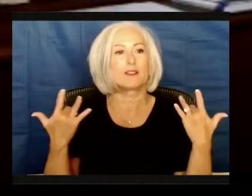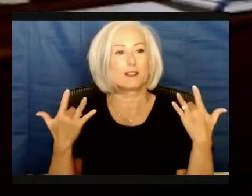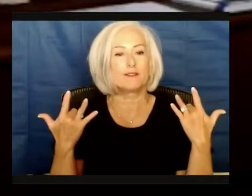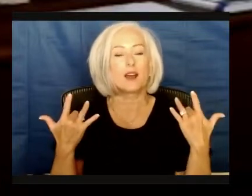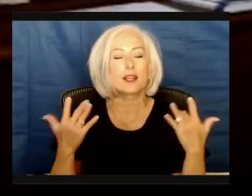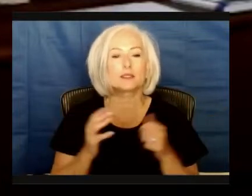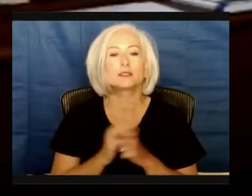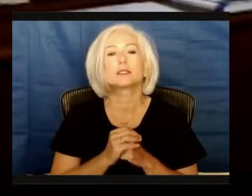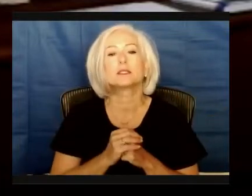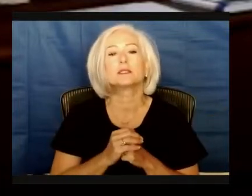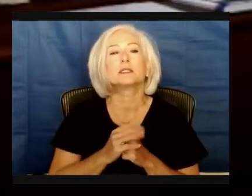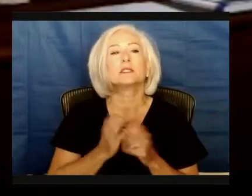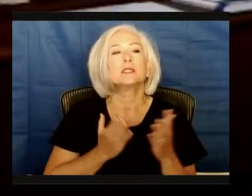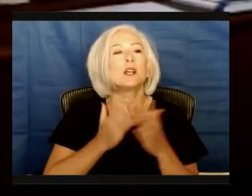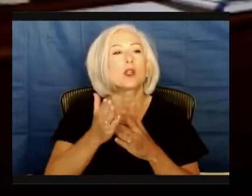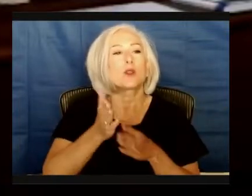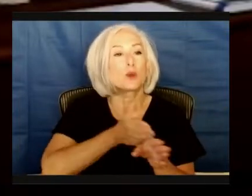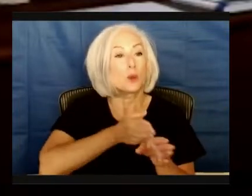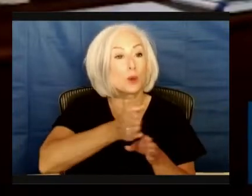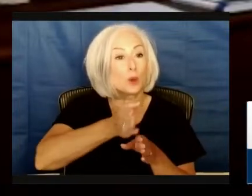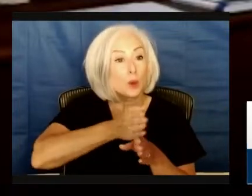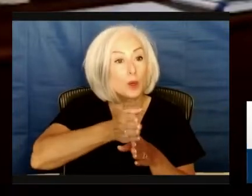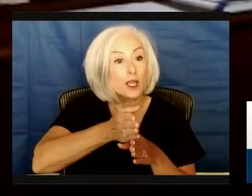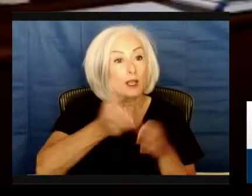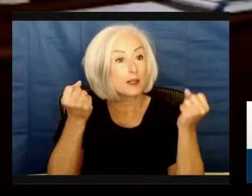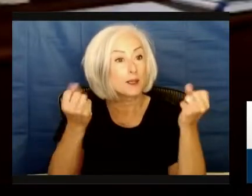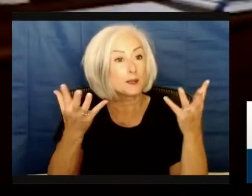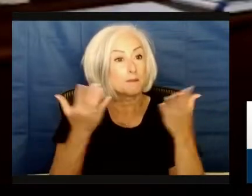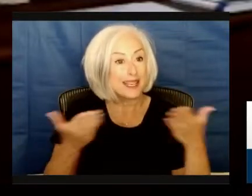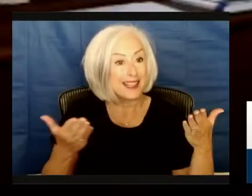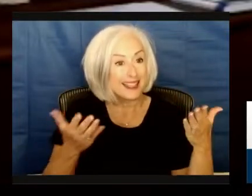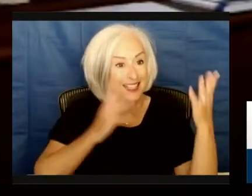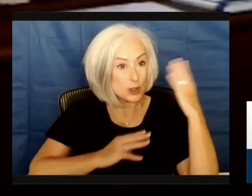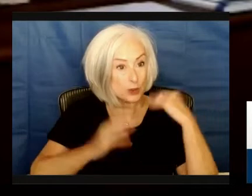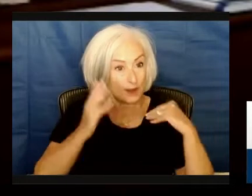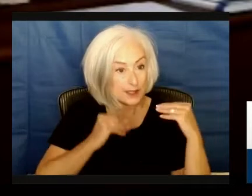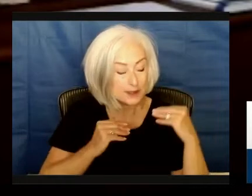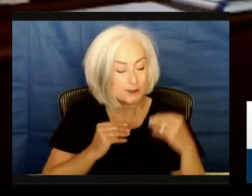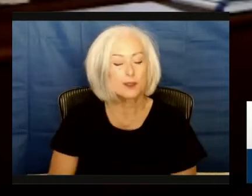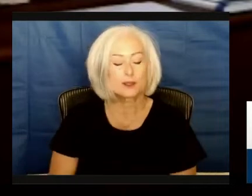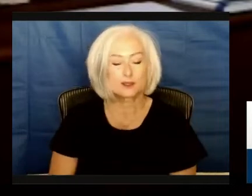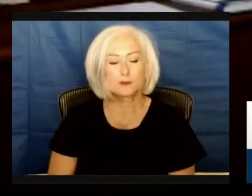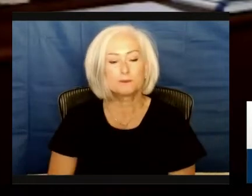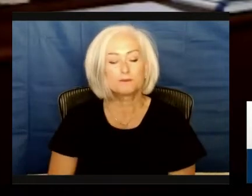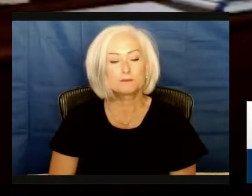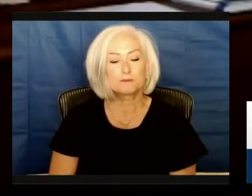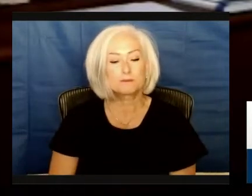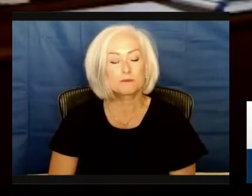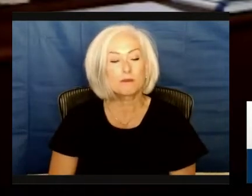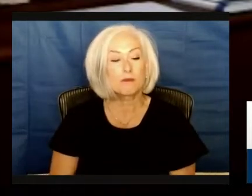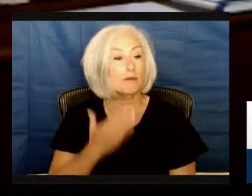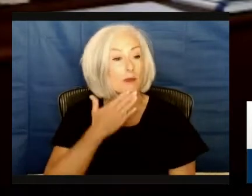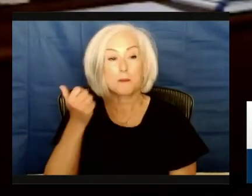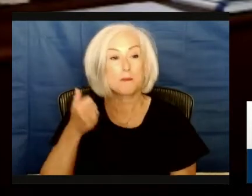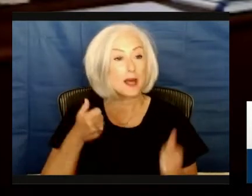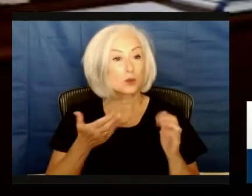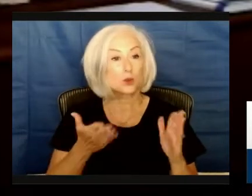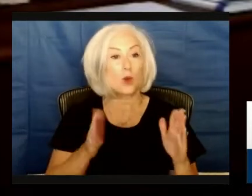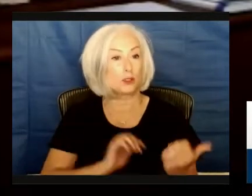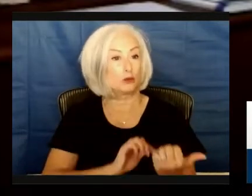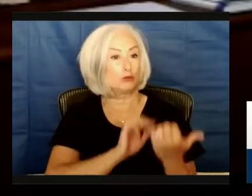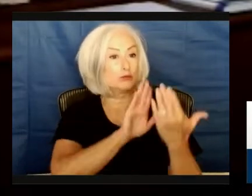career, many things that we've experienced. The best way that I find to deal with that is to be able